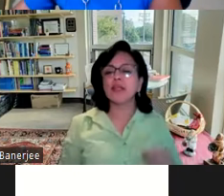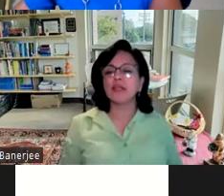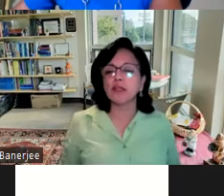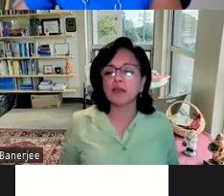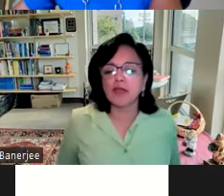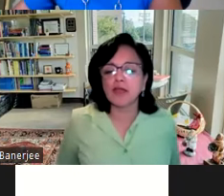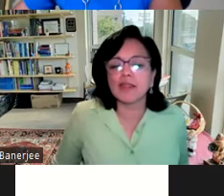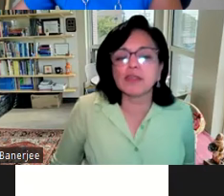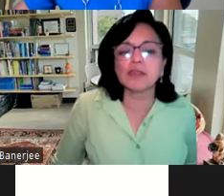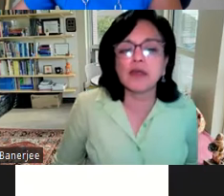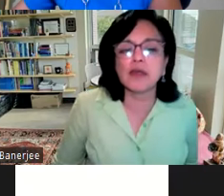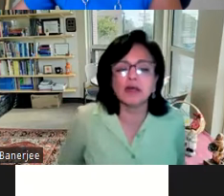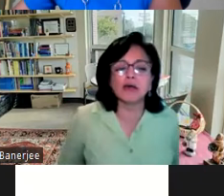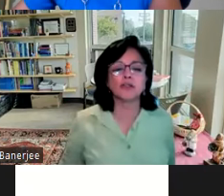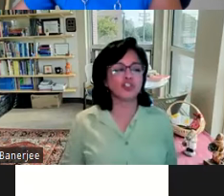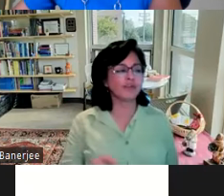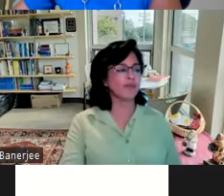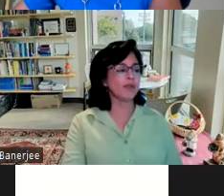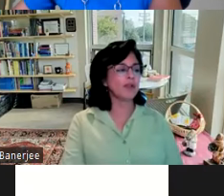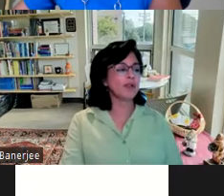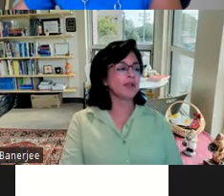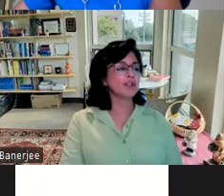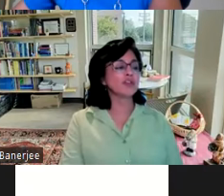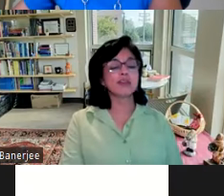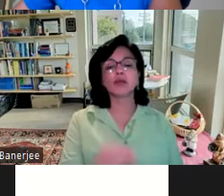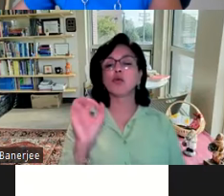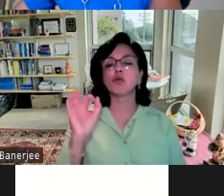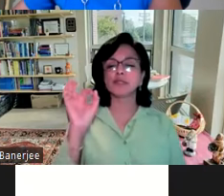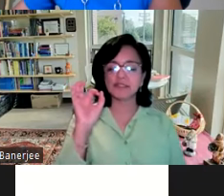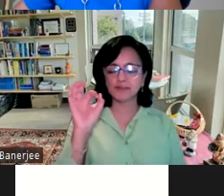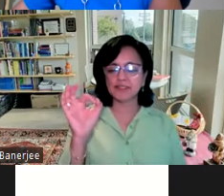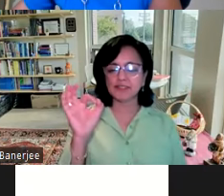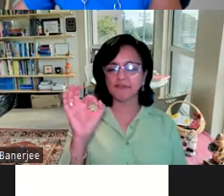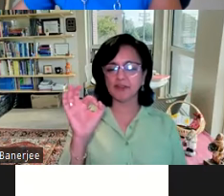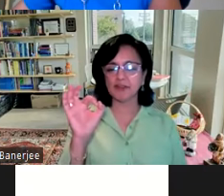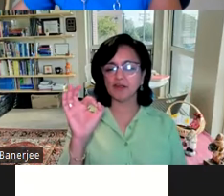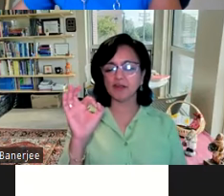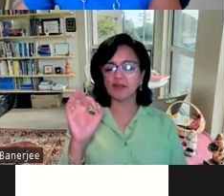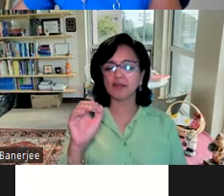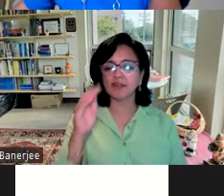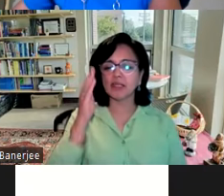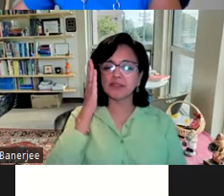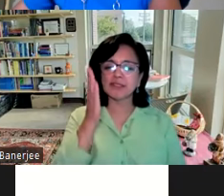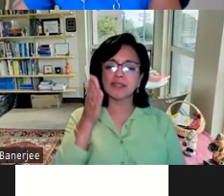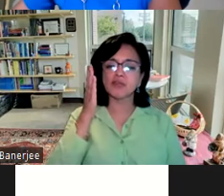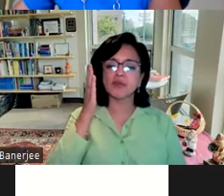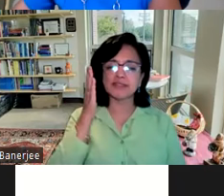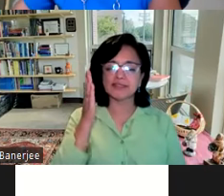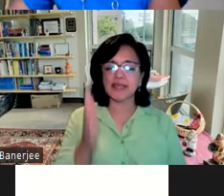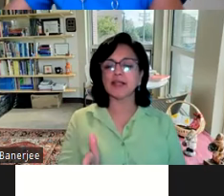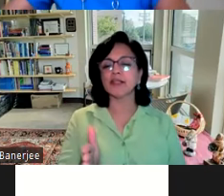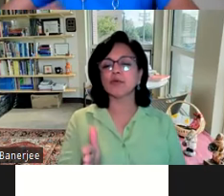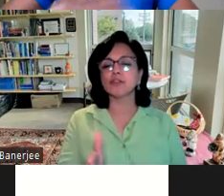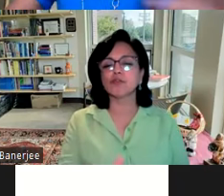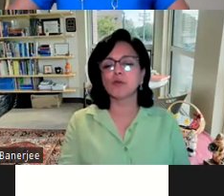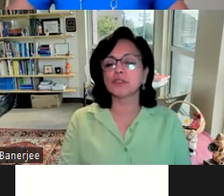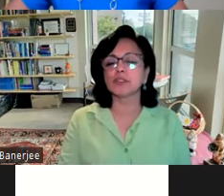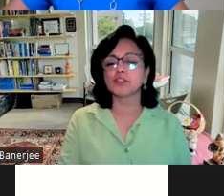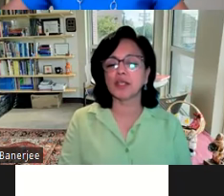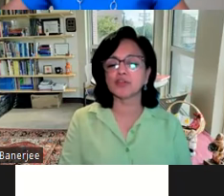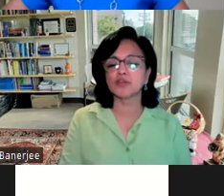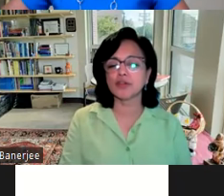very clear and they're achievable. So the goals are specific. That means they tell you exactly what you